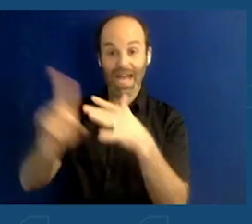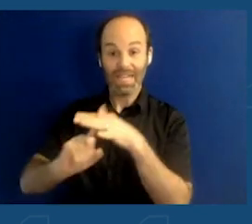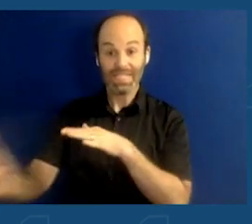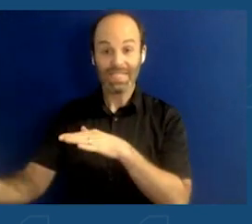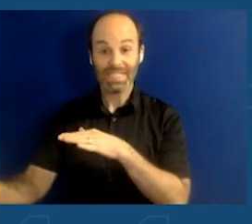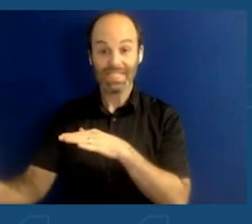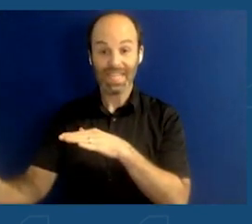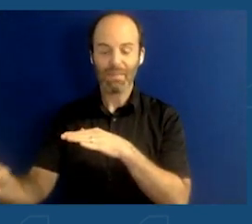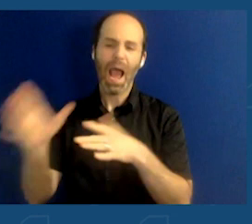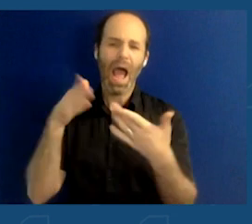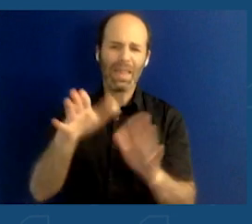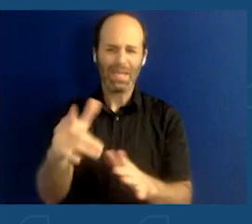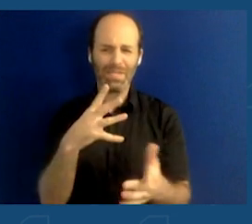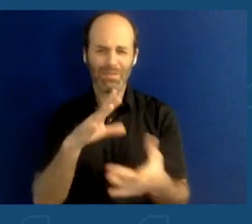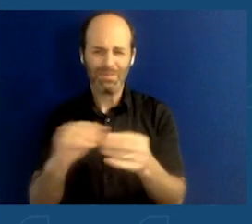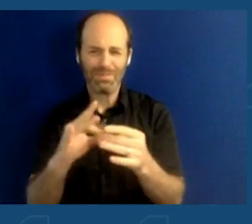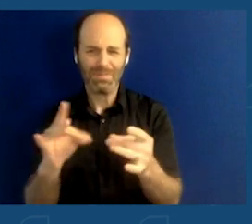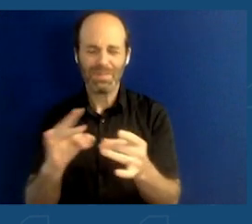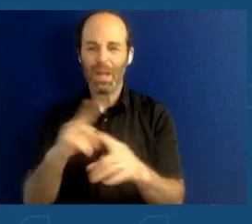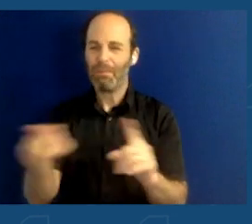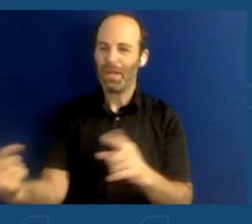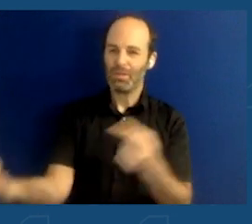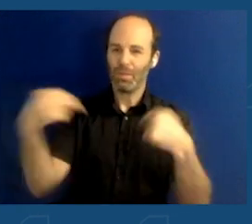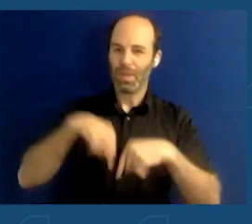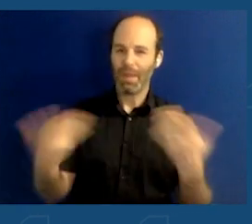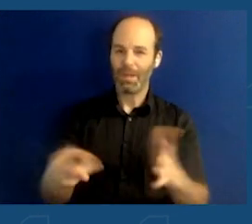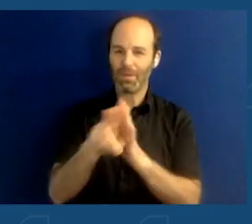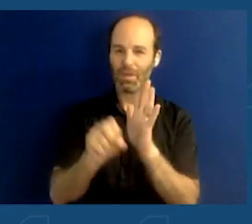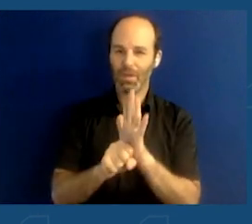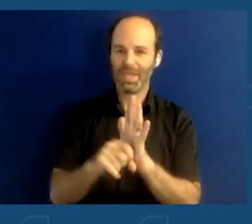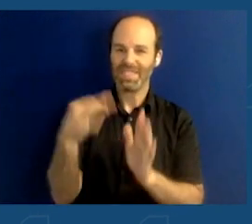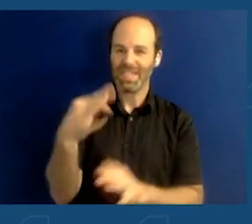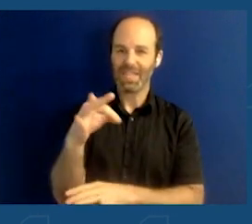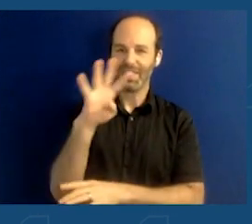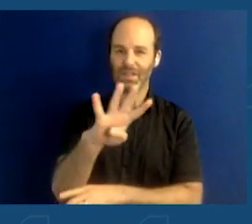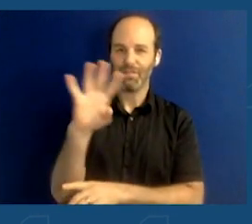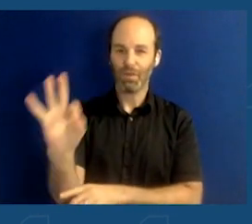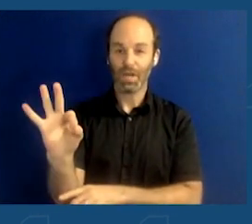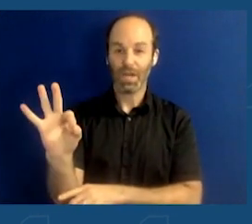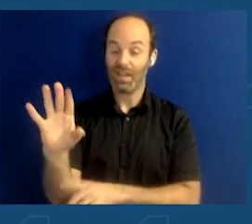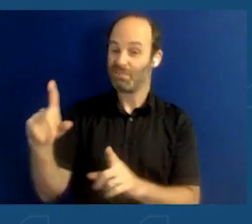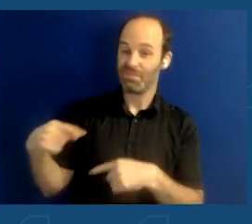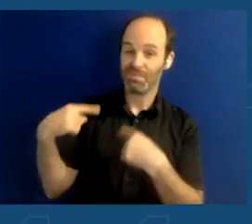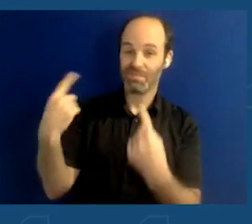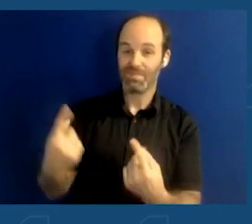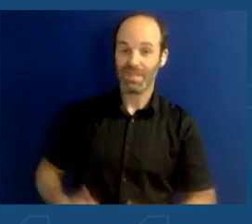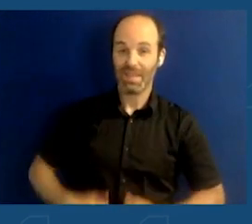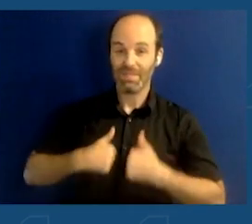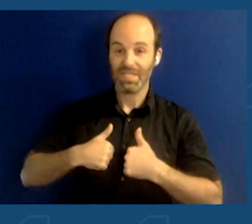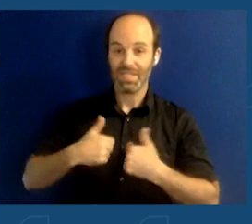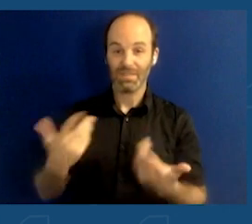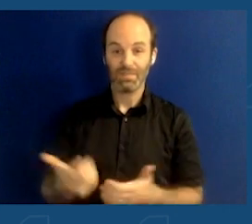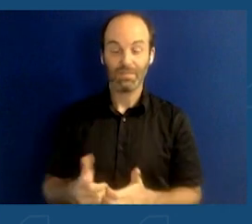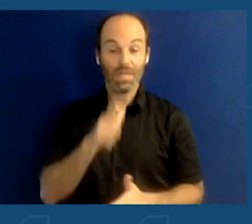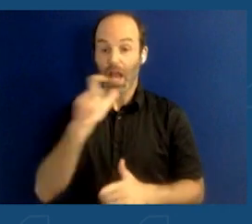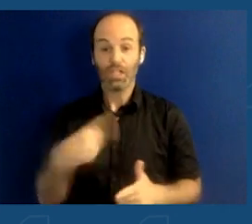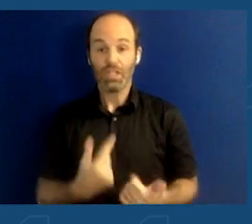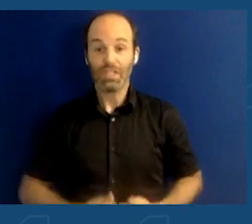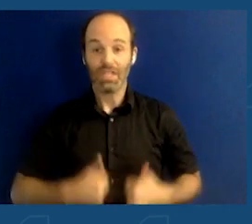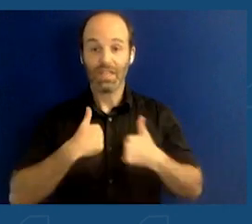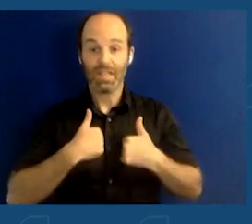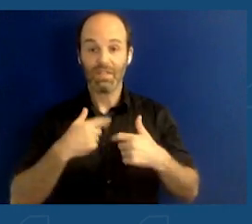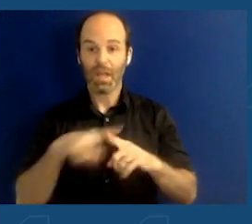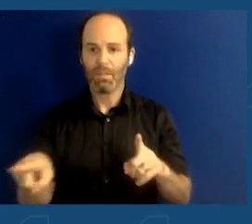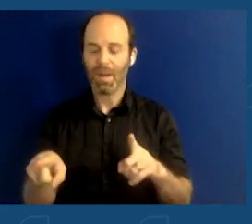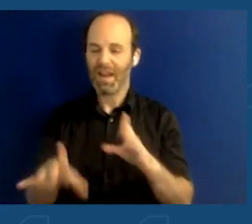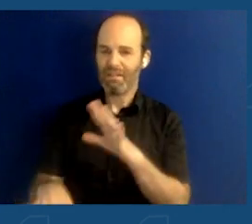your story. But you came here in 1949, and you've been with us ever since. Not just living here, but finding a